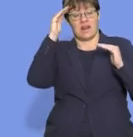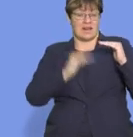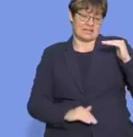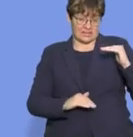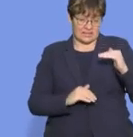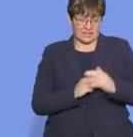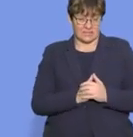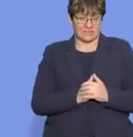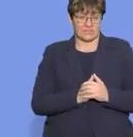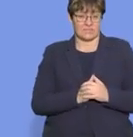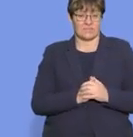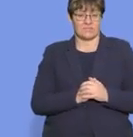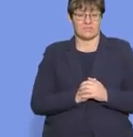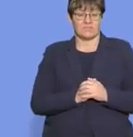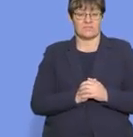dropped.